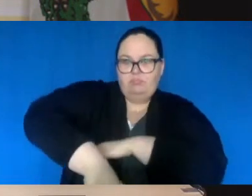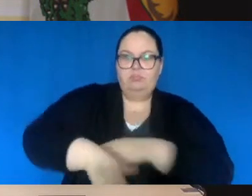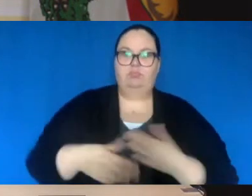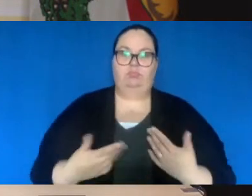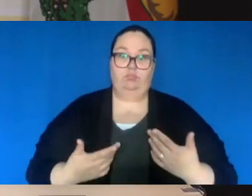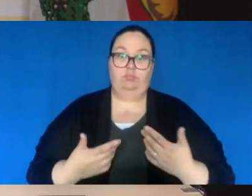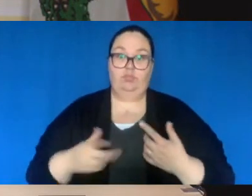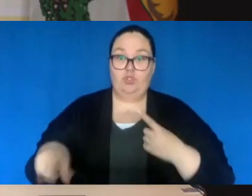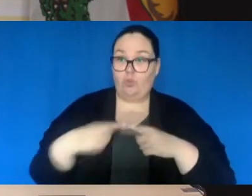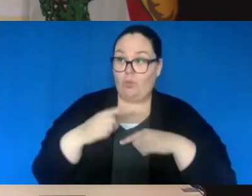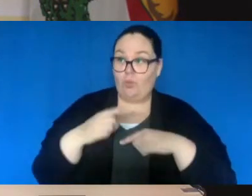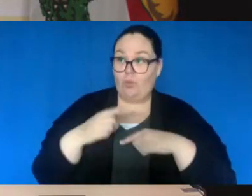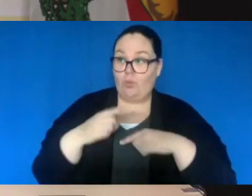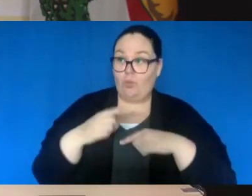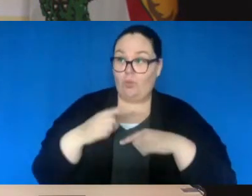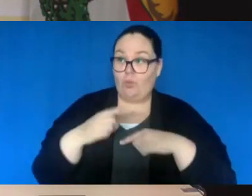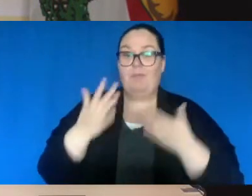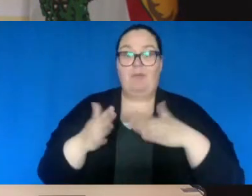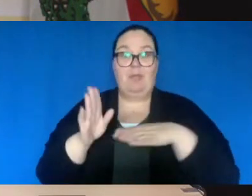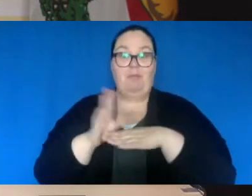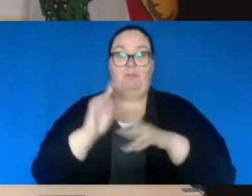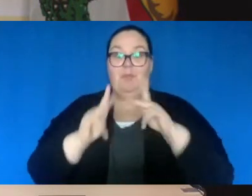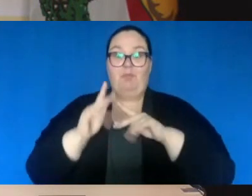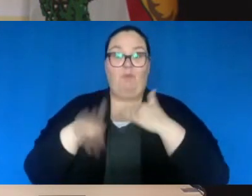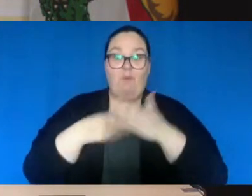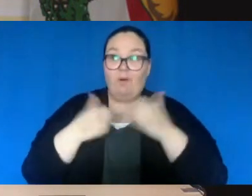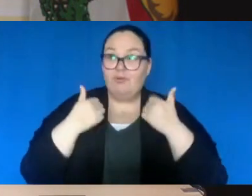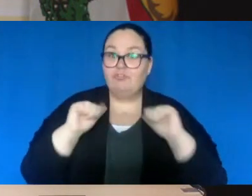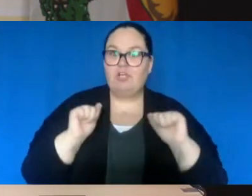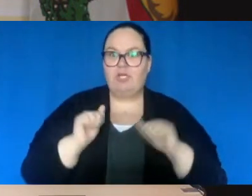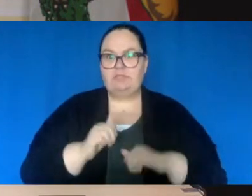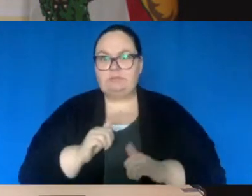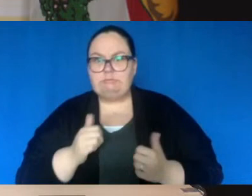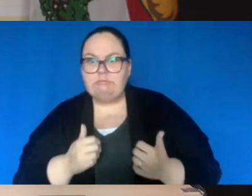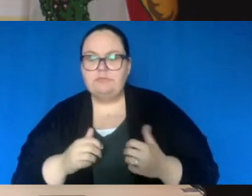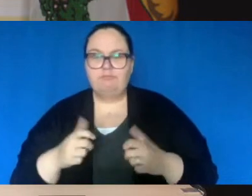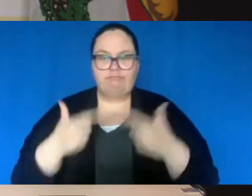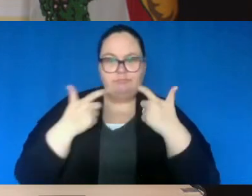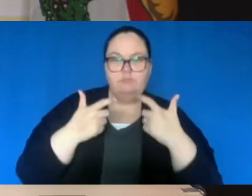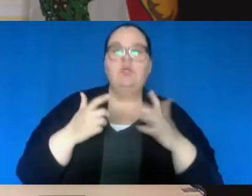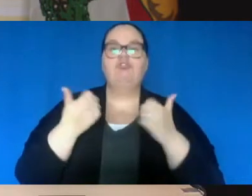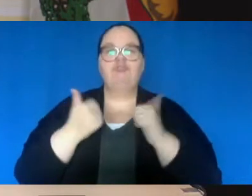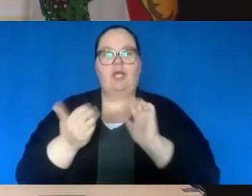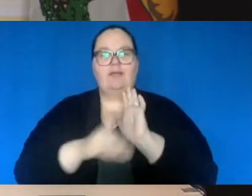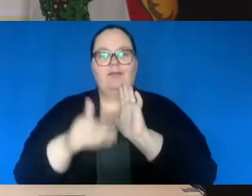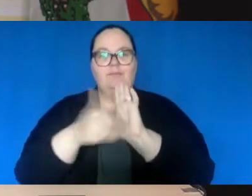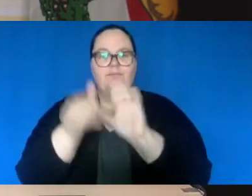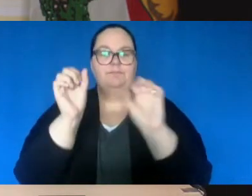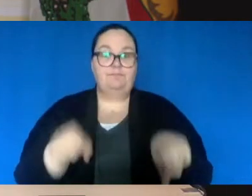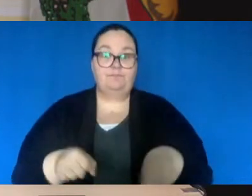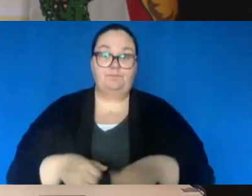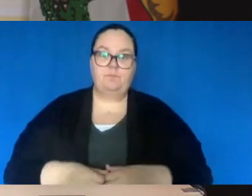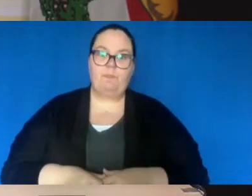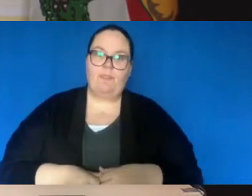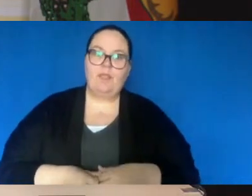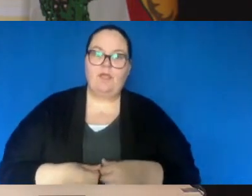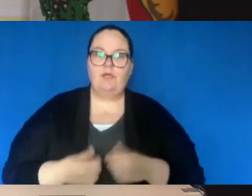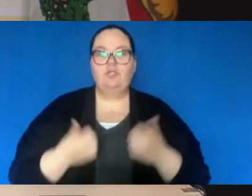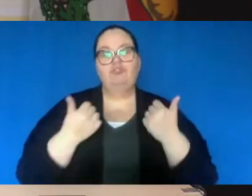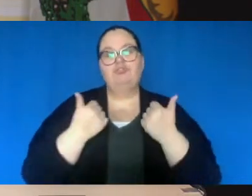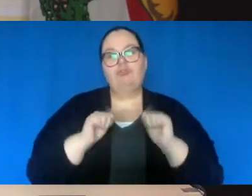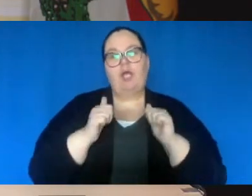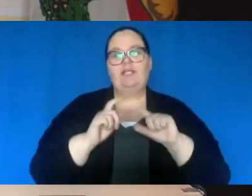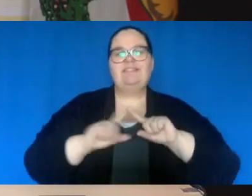in your ability to access the appointment. You may have to try back in a few minutes. Trying throughout the day is what we would recommend for